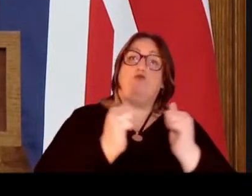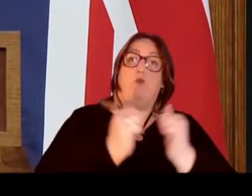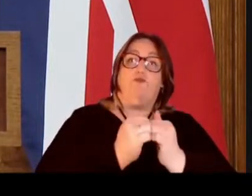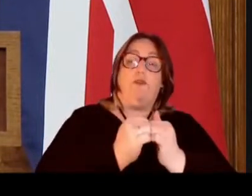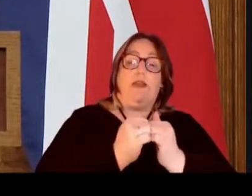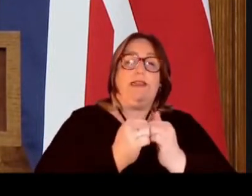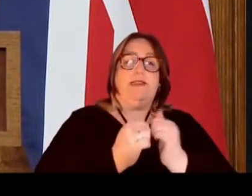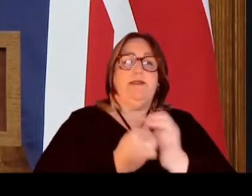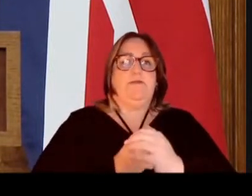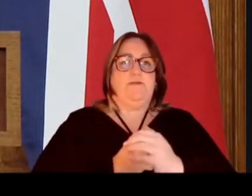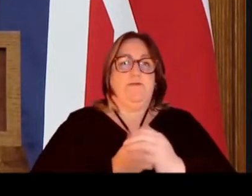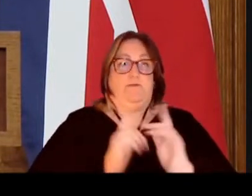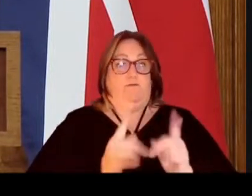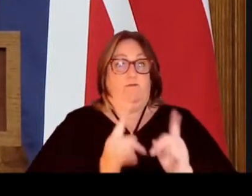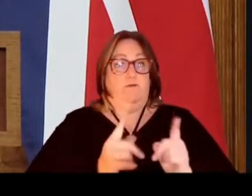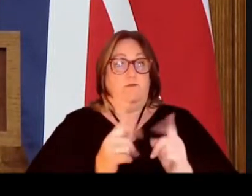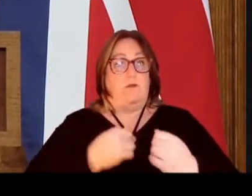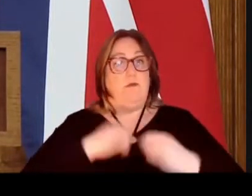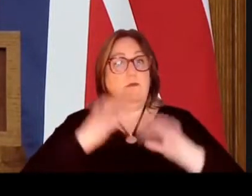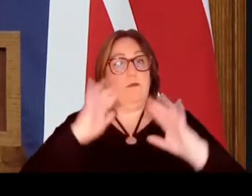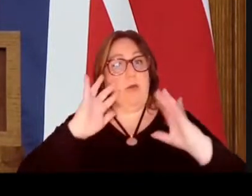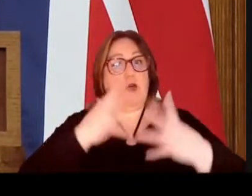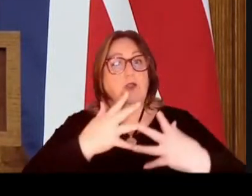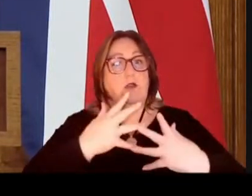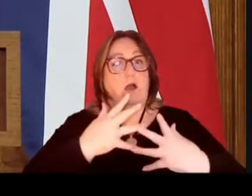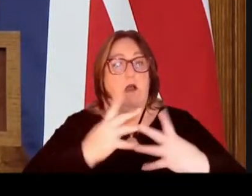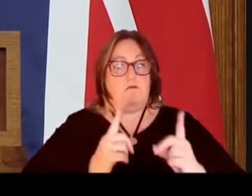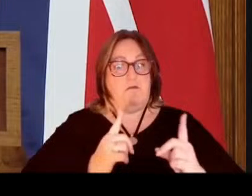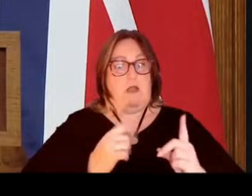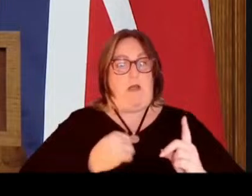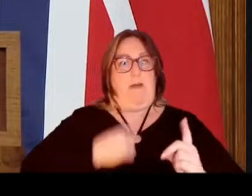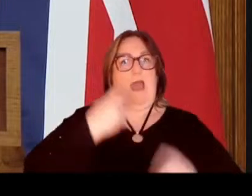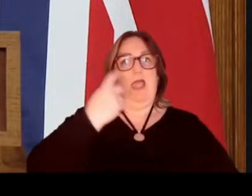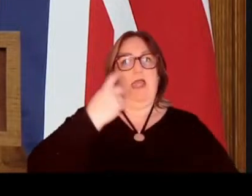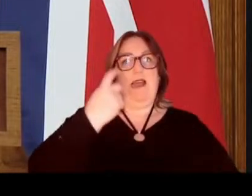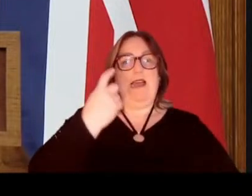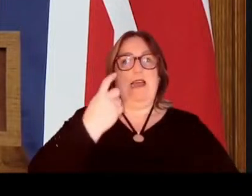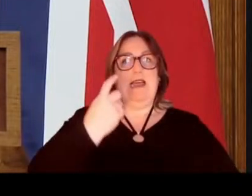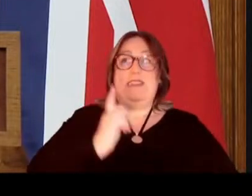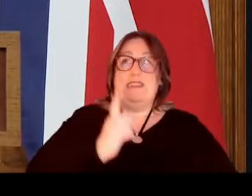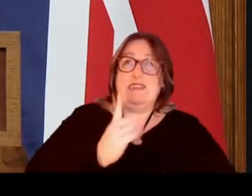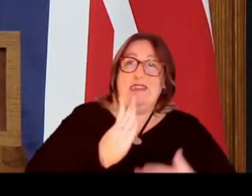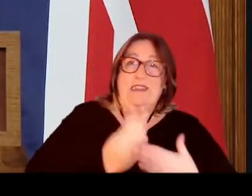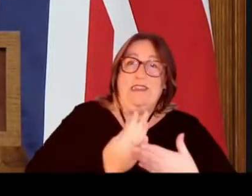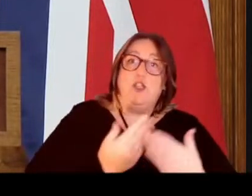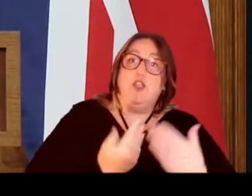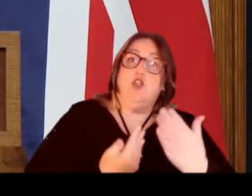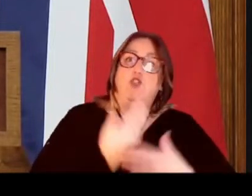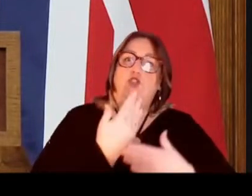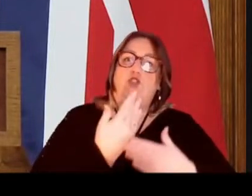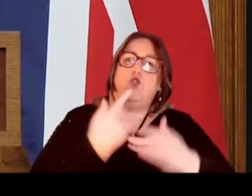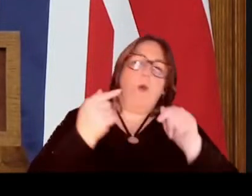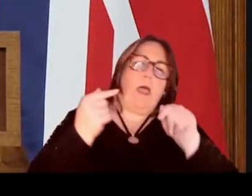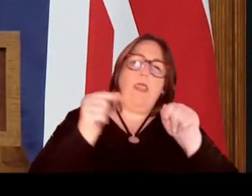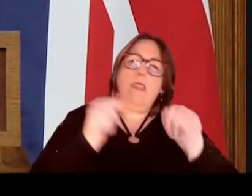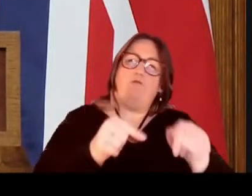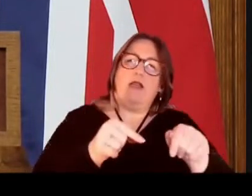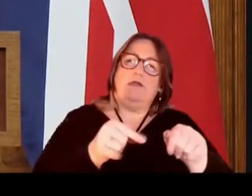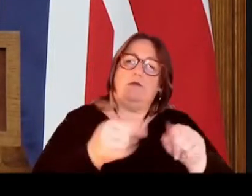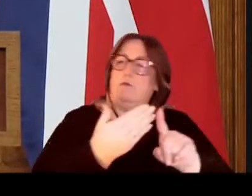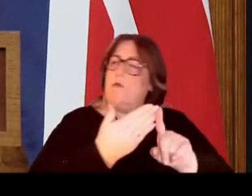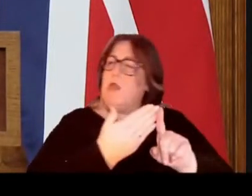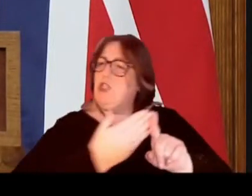my concern, that is my thinking, that this is a new threat, individualised, extreme violence, obsessive,